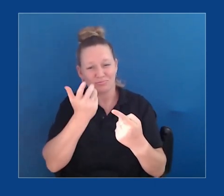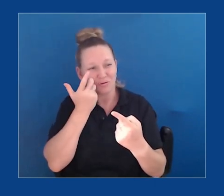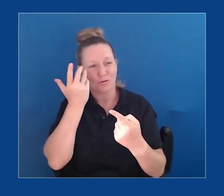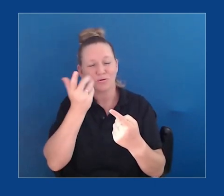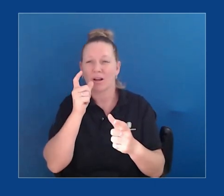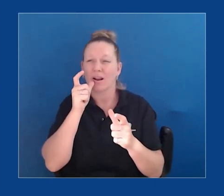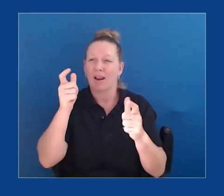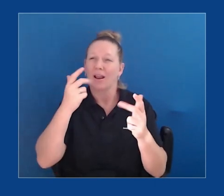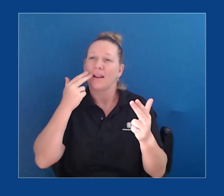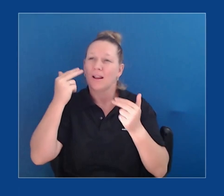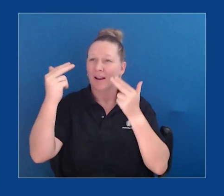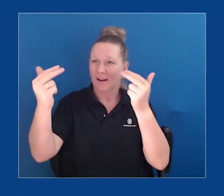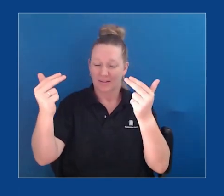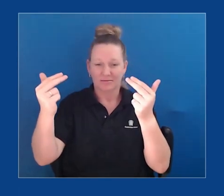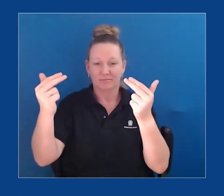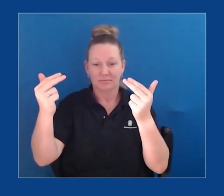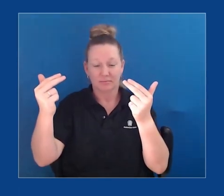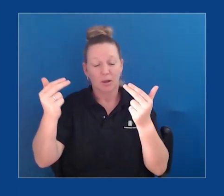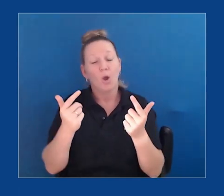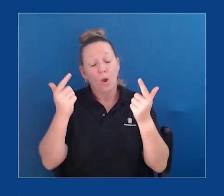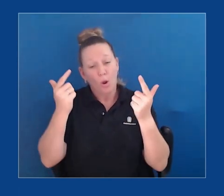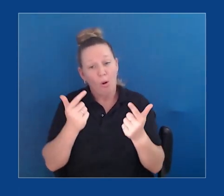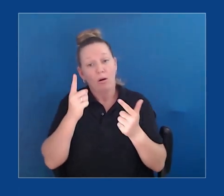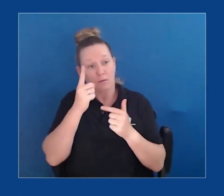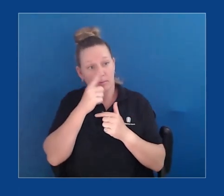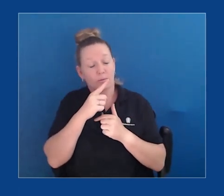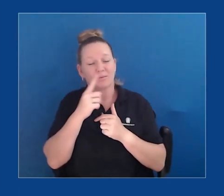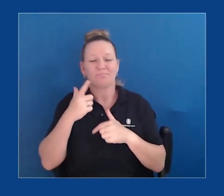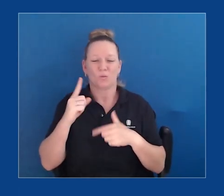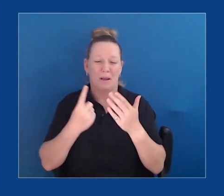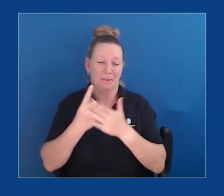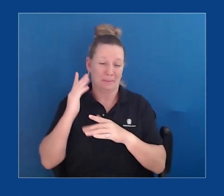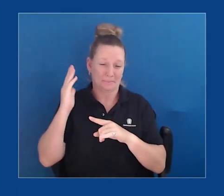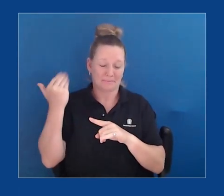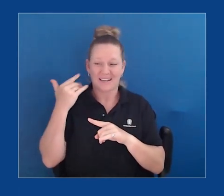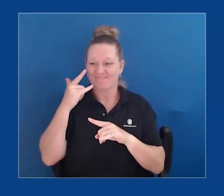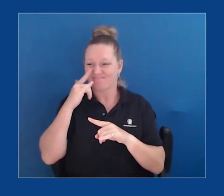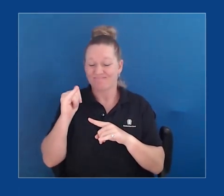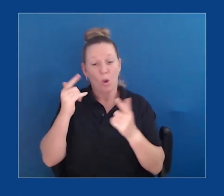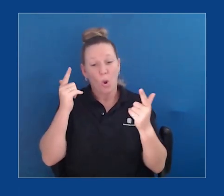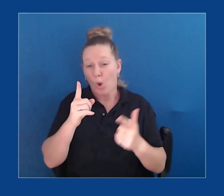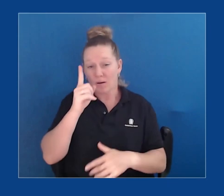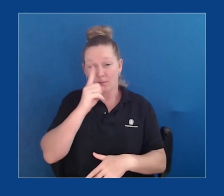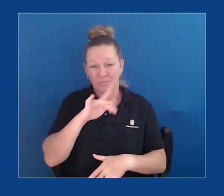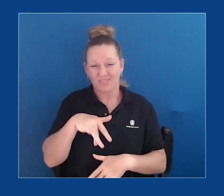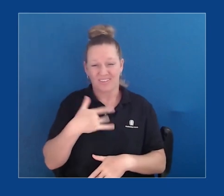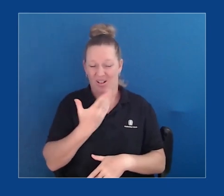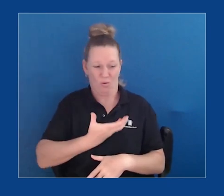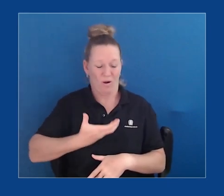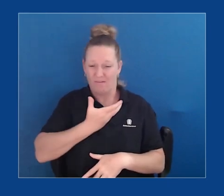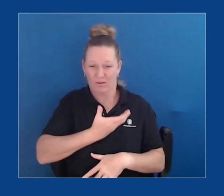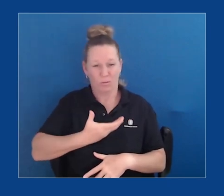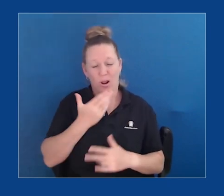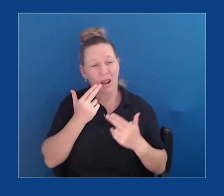in the past, they don't feel comfortable in doing that, but they should and they must. And this is some of the